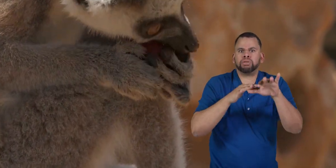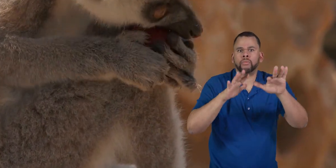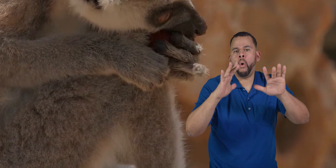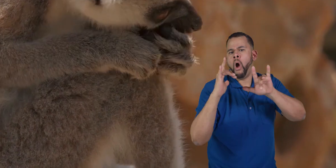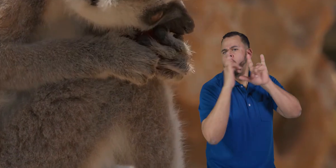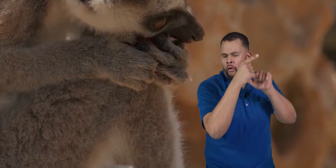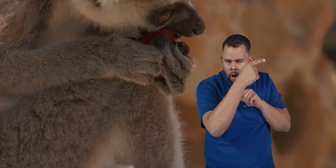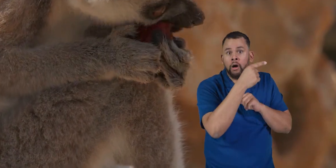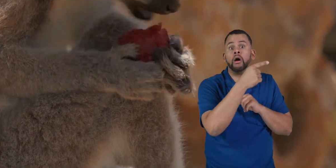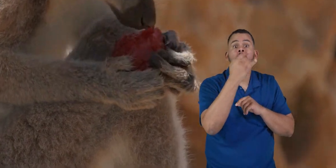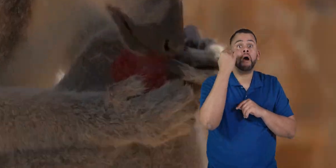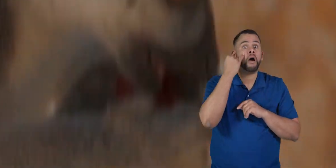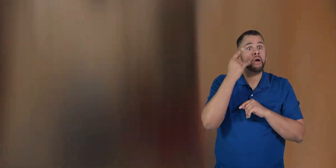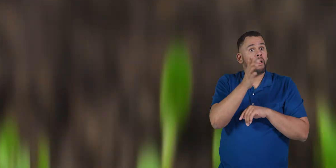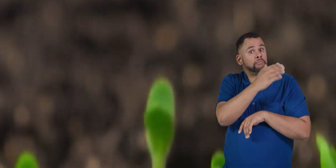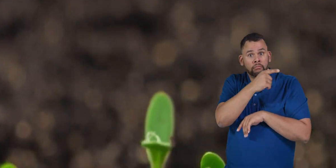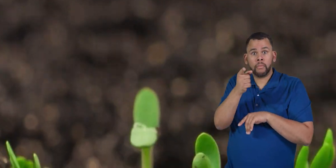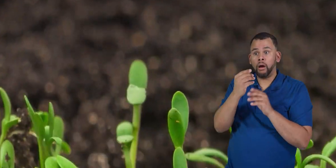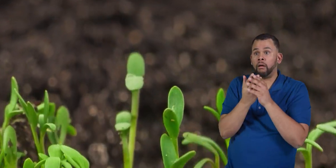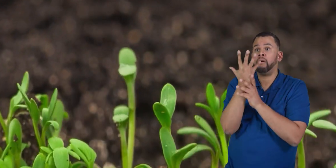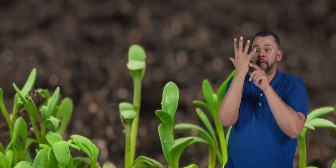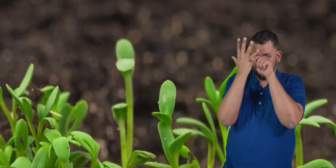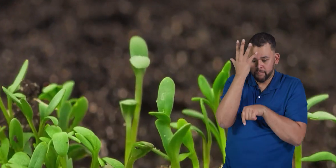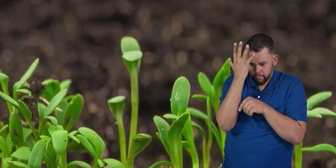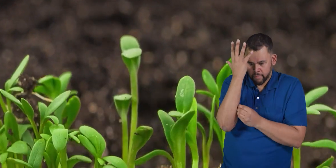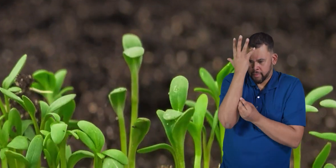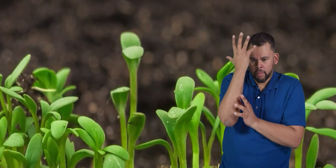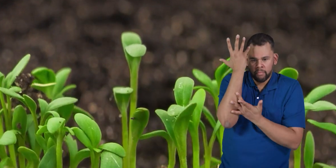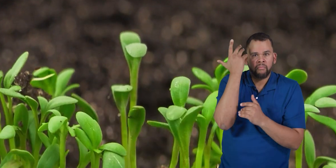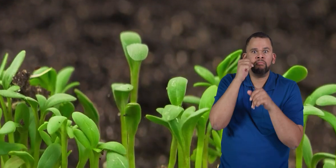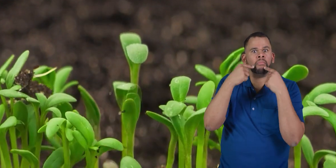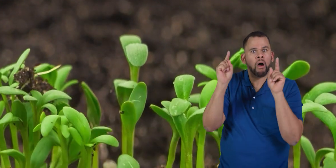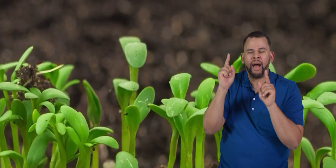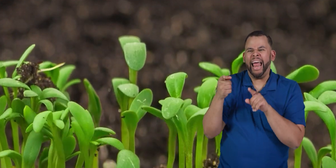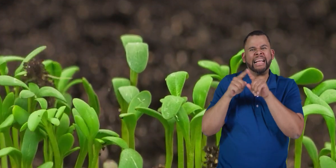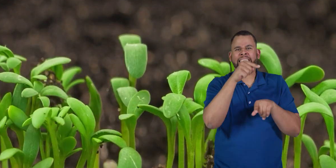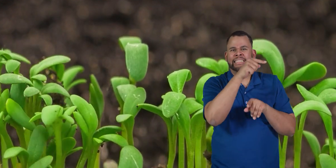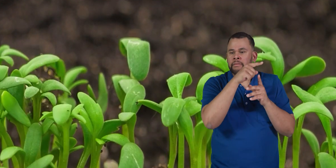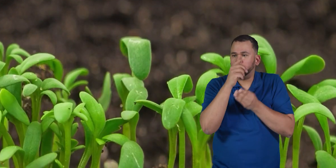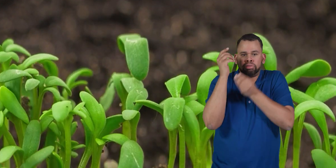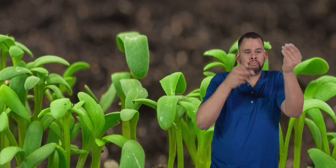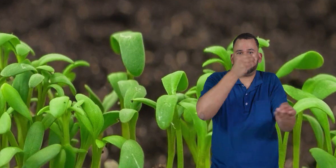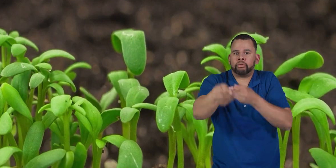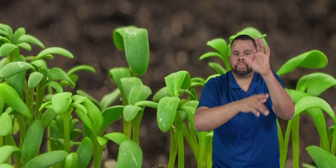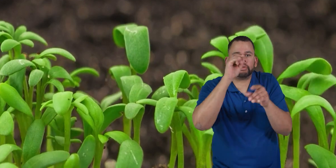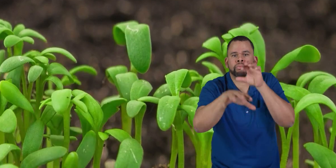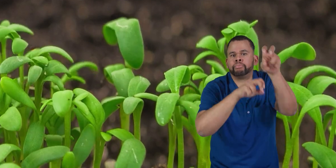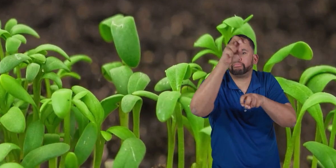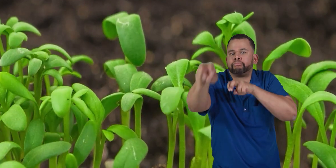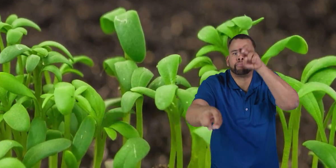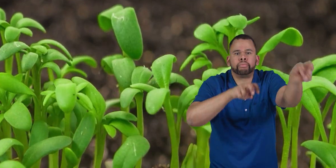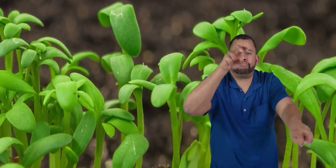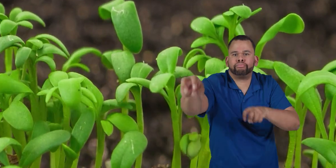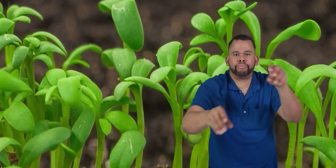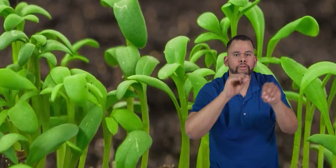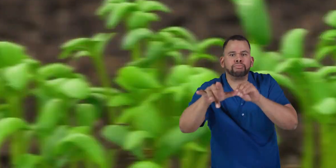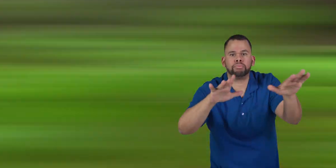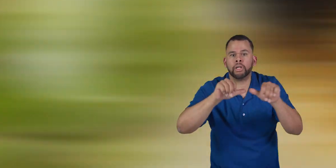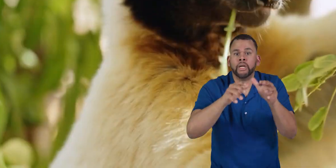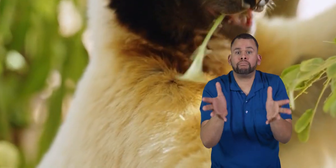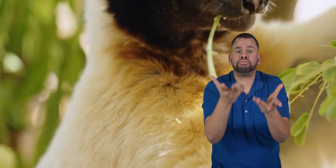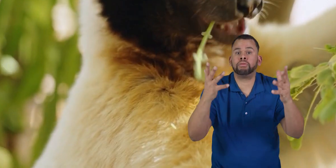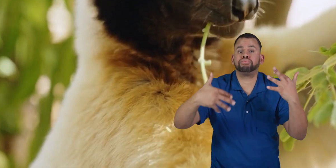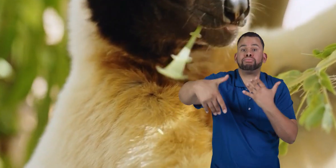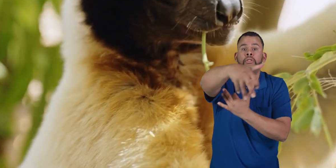drop some seeds as they move around the seeds grow into new plants and trees which keeps the forest healthy and diverse